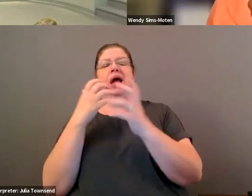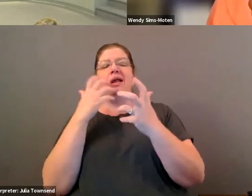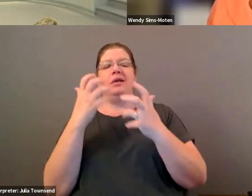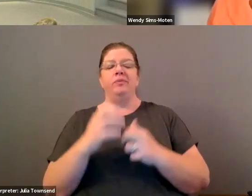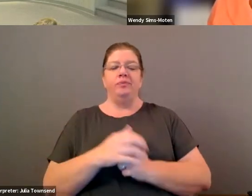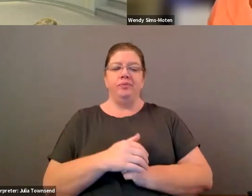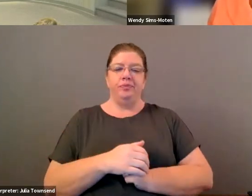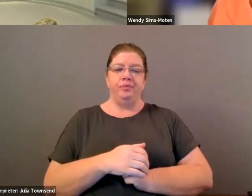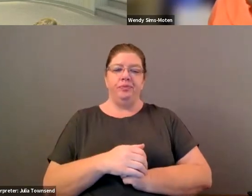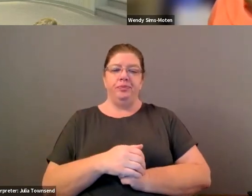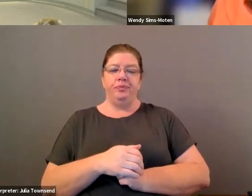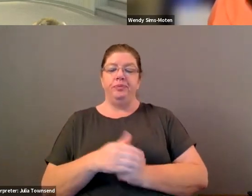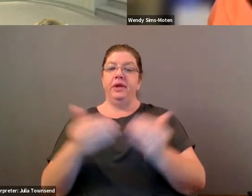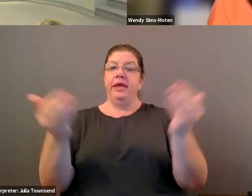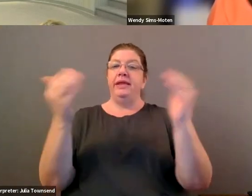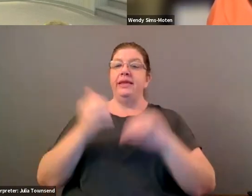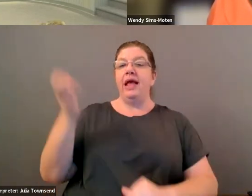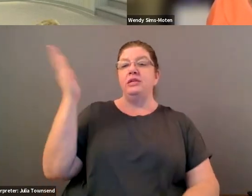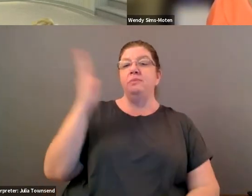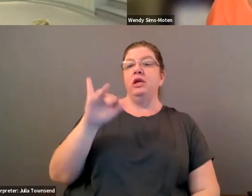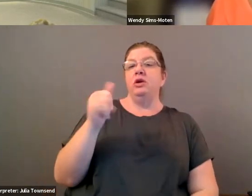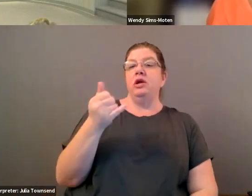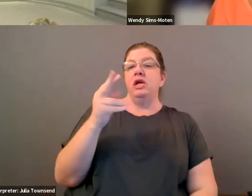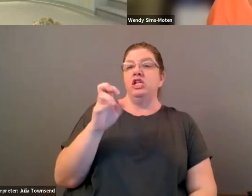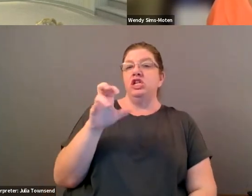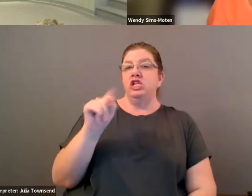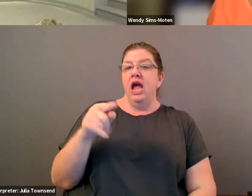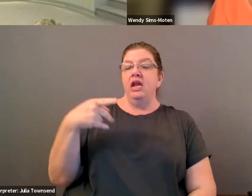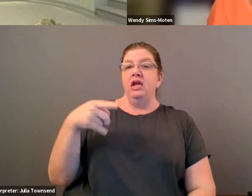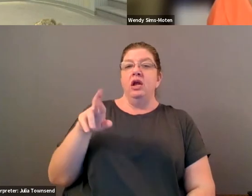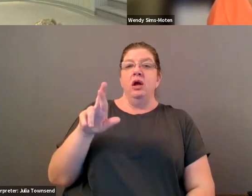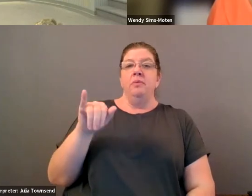Next speaker is Janet Price.